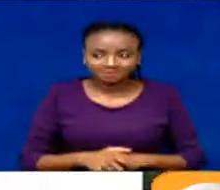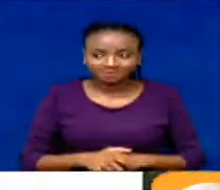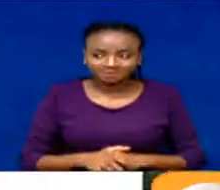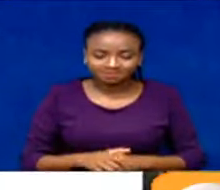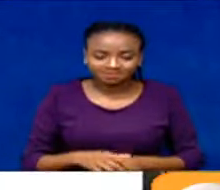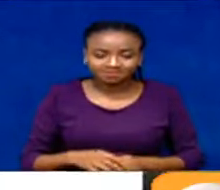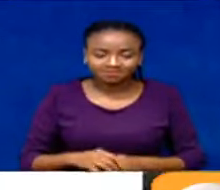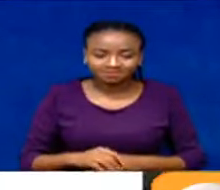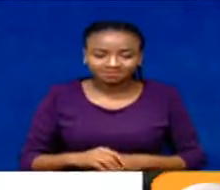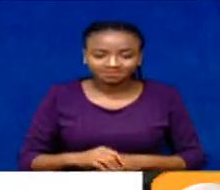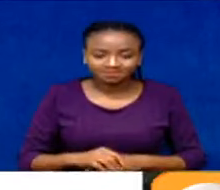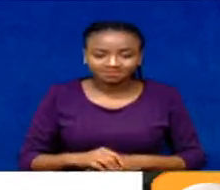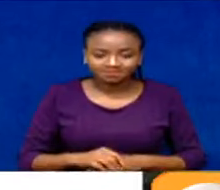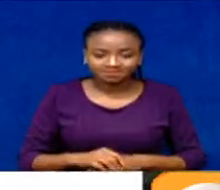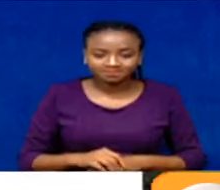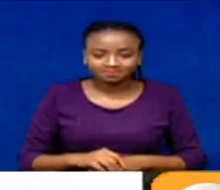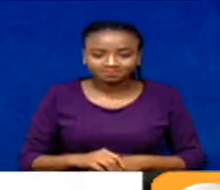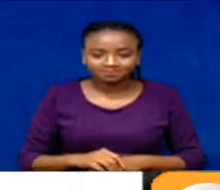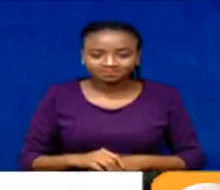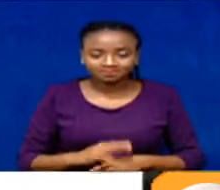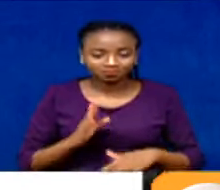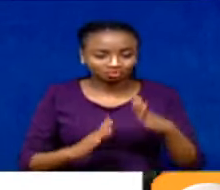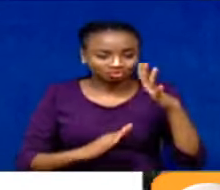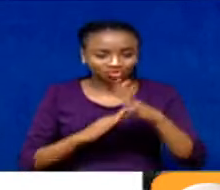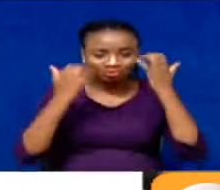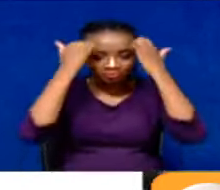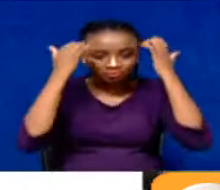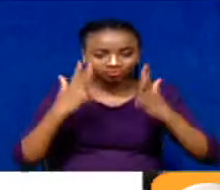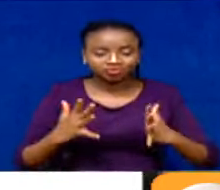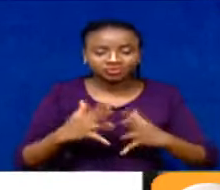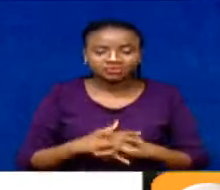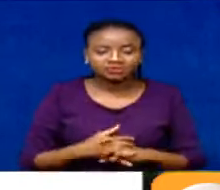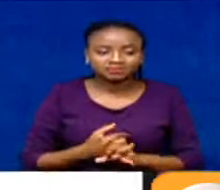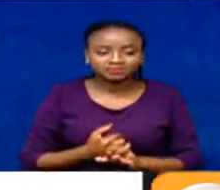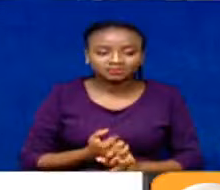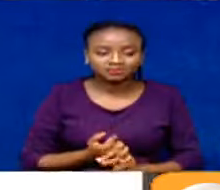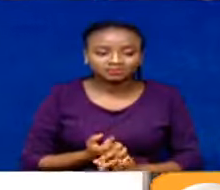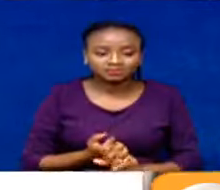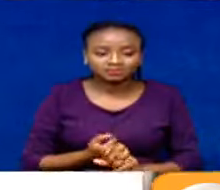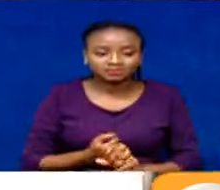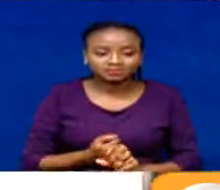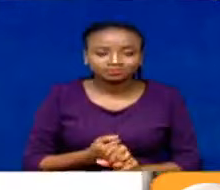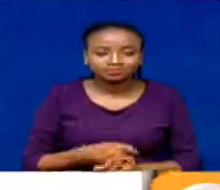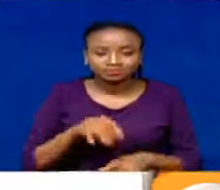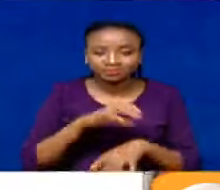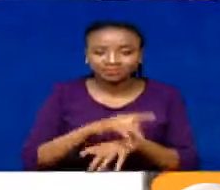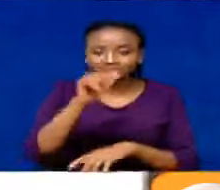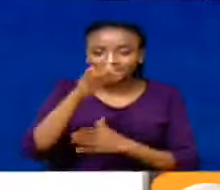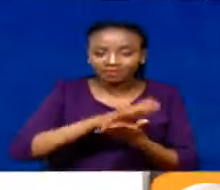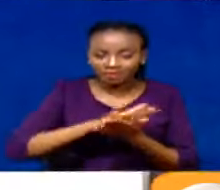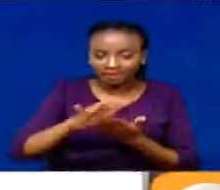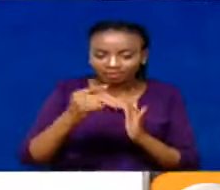Secondary School in Bahati, mentioned as the top performer in sub-county schools in the Rift Valley region, scoring a plane